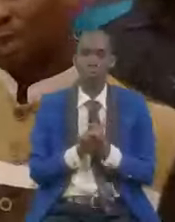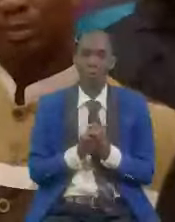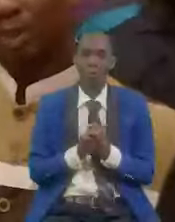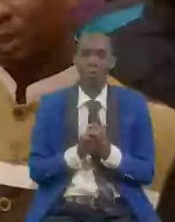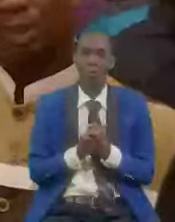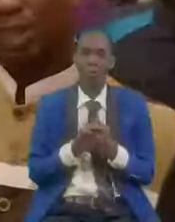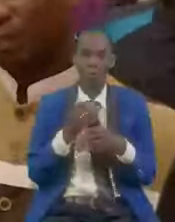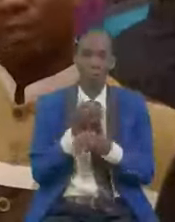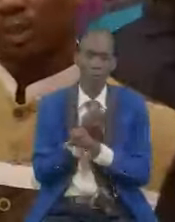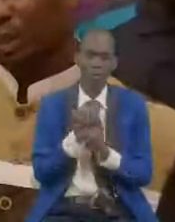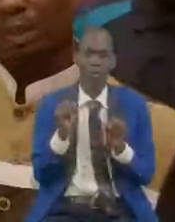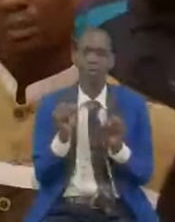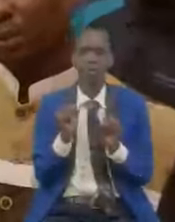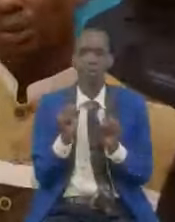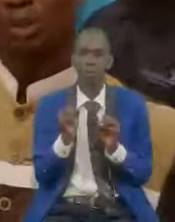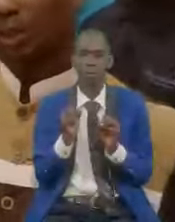Salvation,